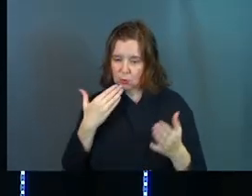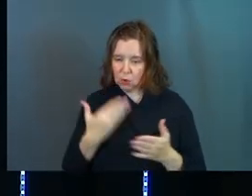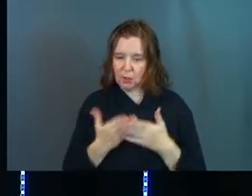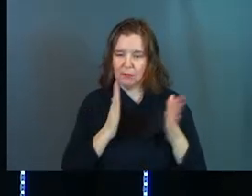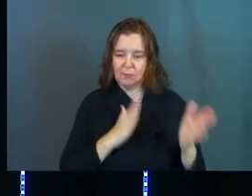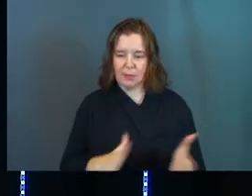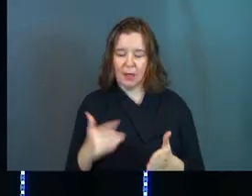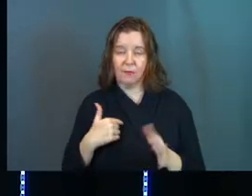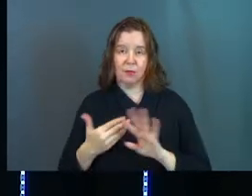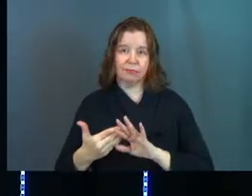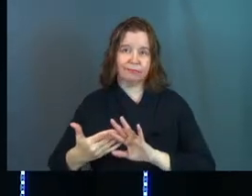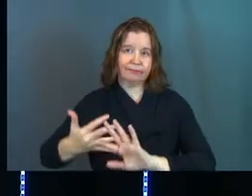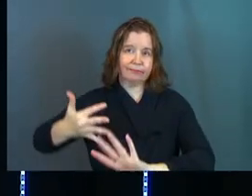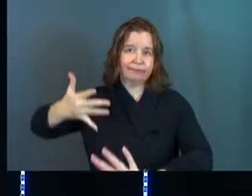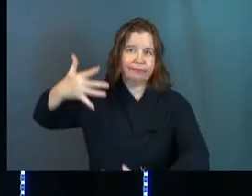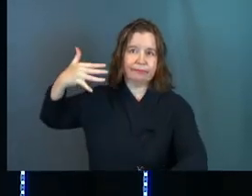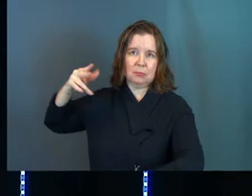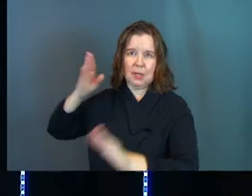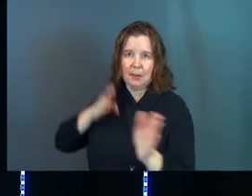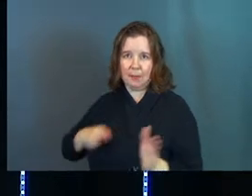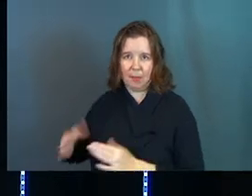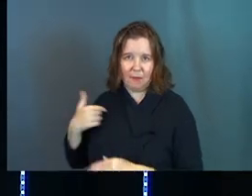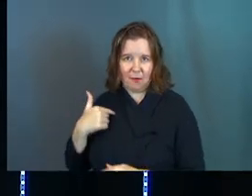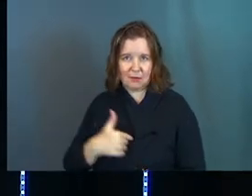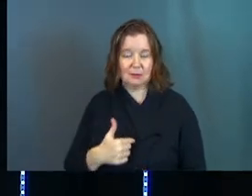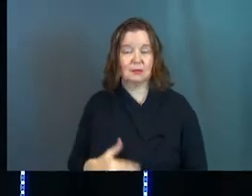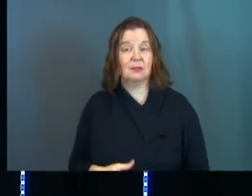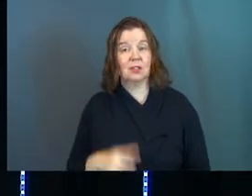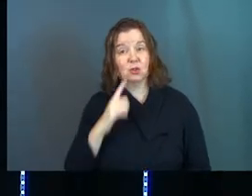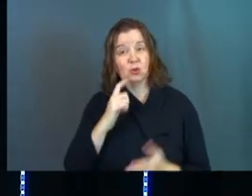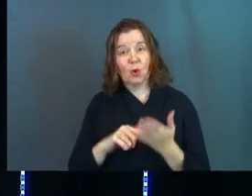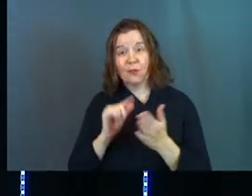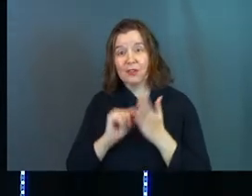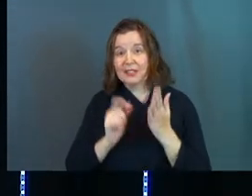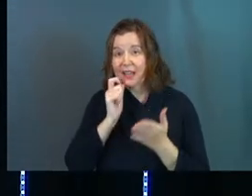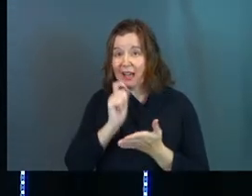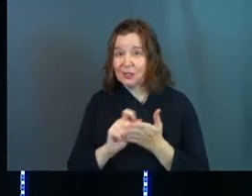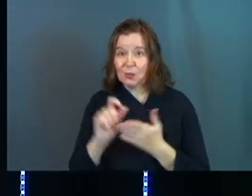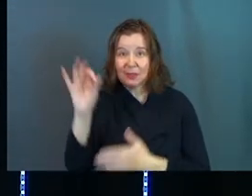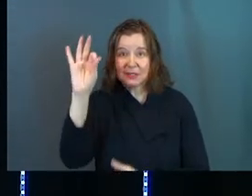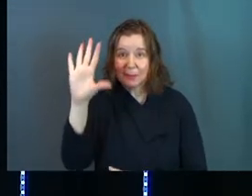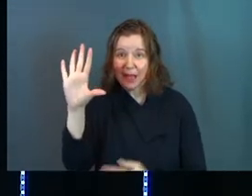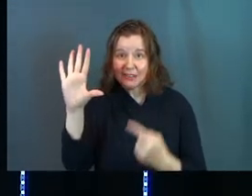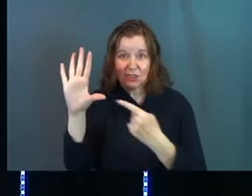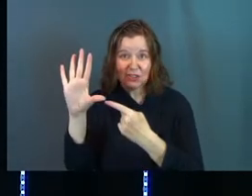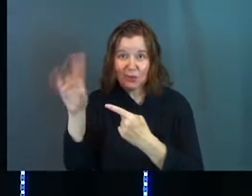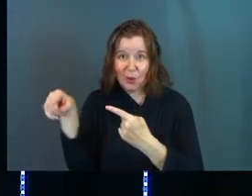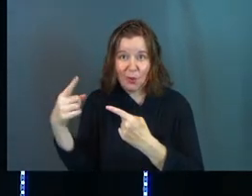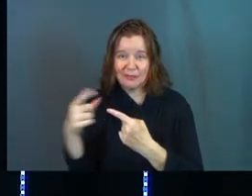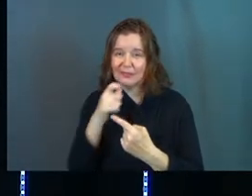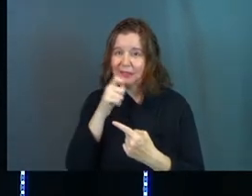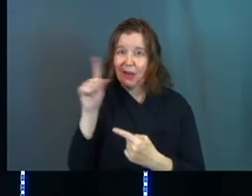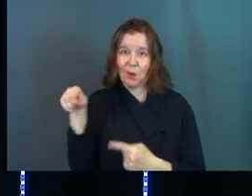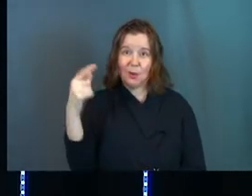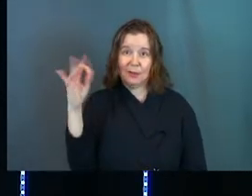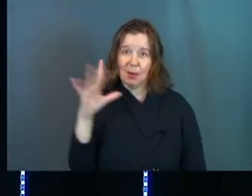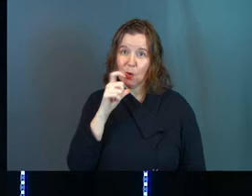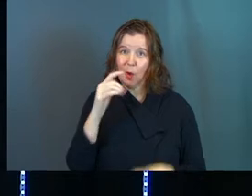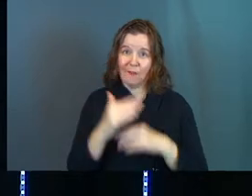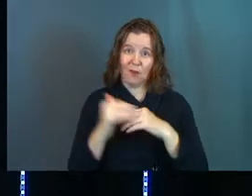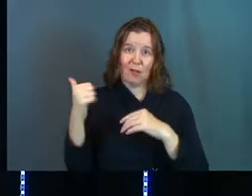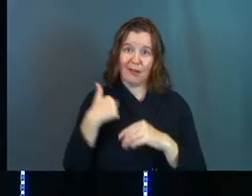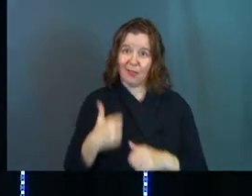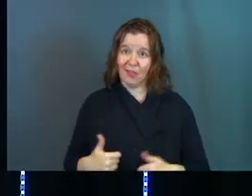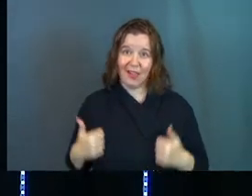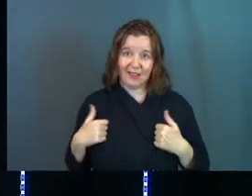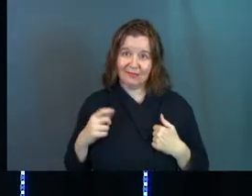for us long ago. Did you notice that verse is not just written to pastors? Because it's not just pastors who have callings